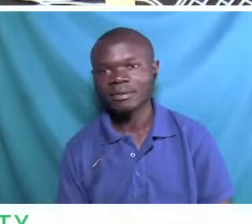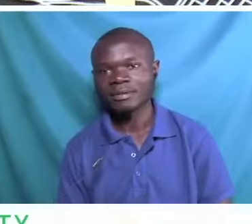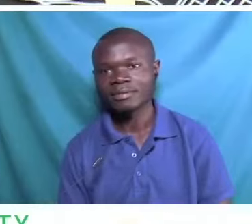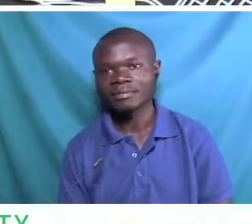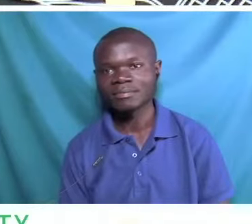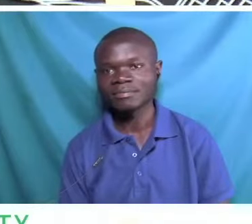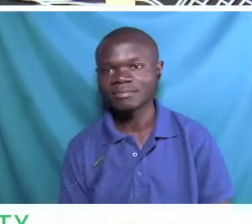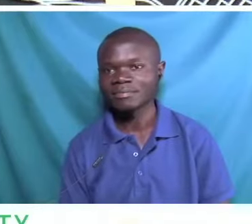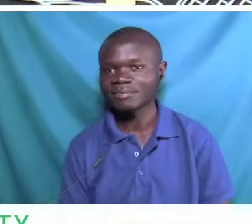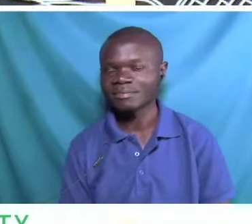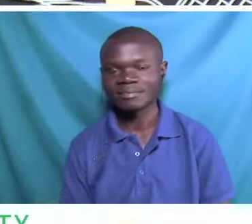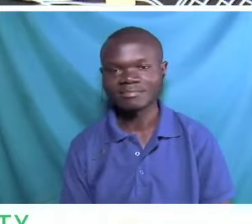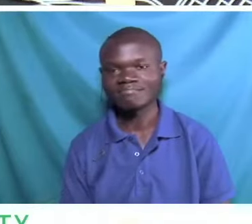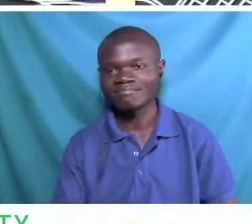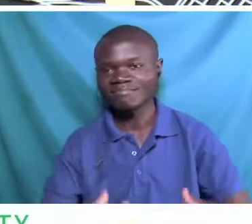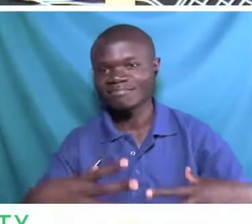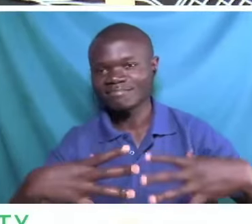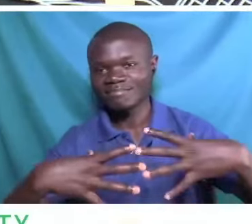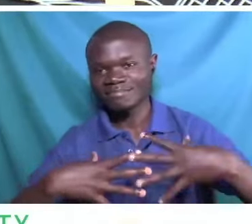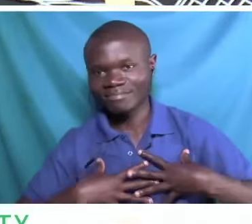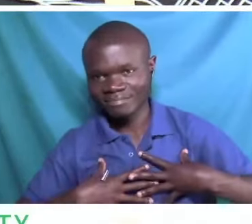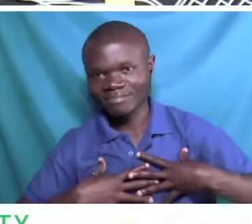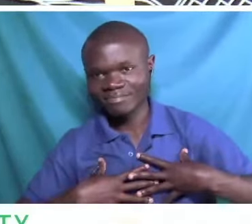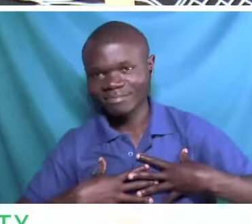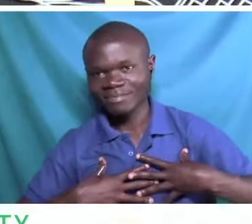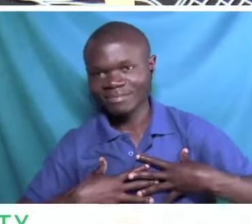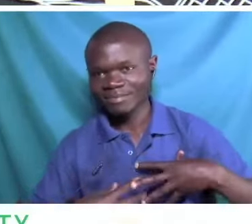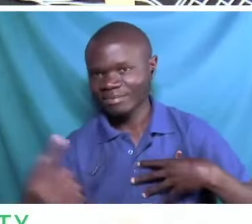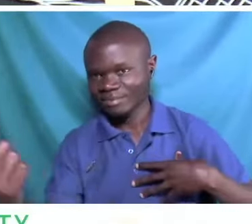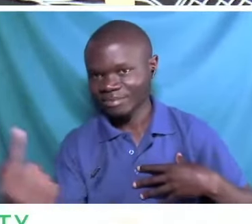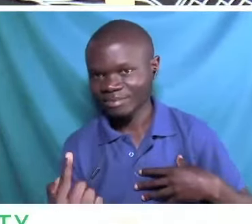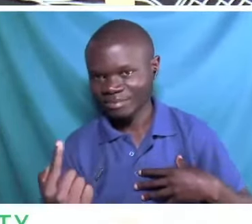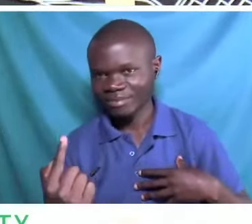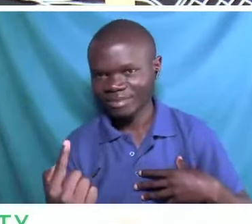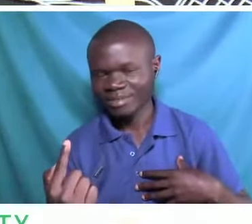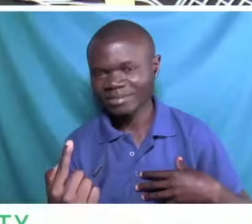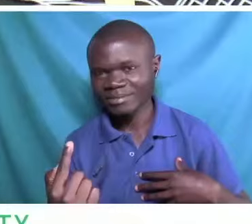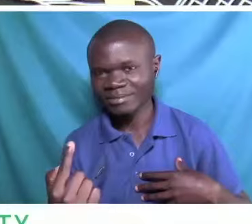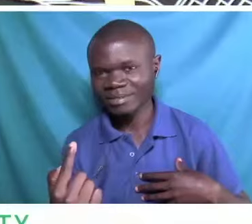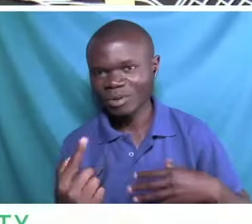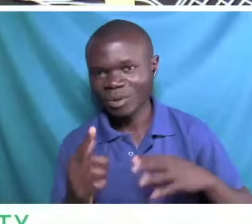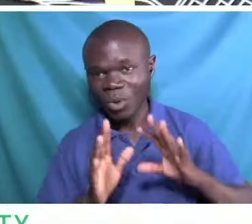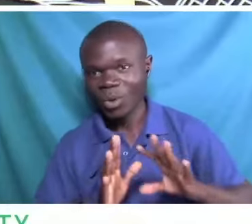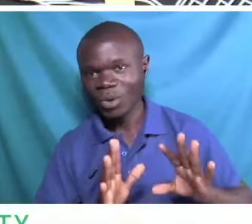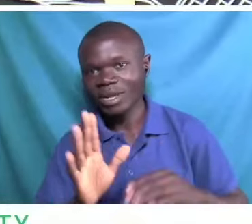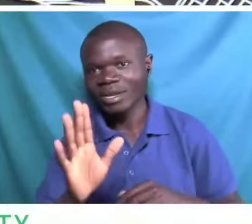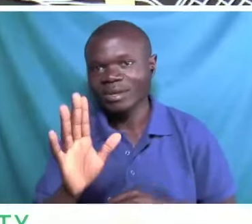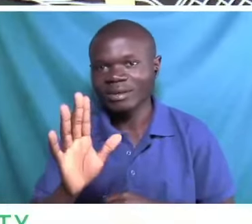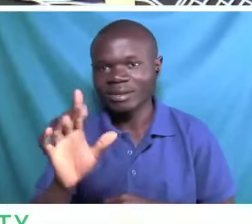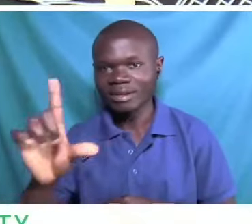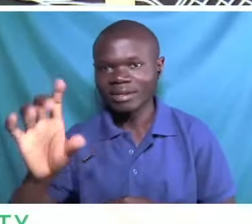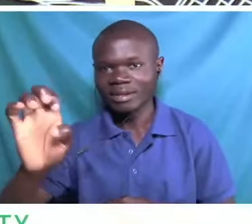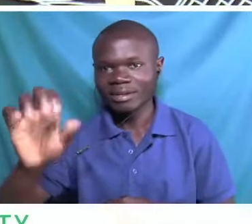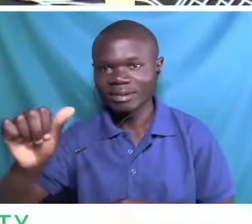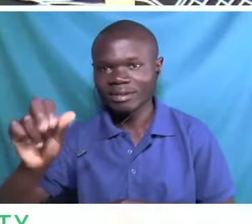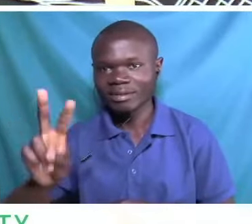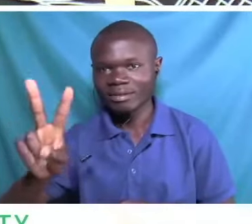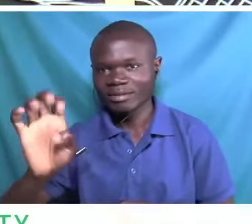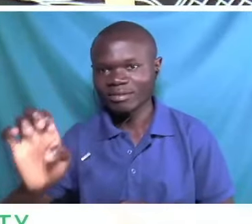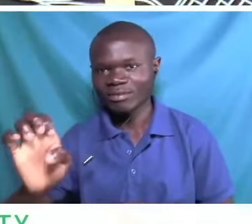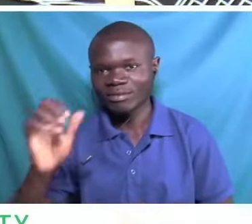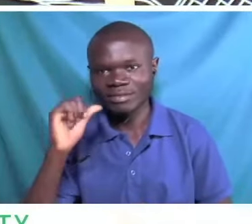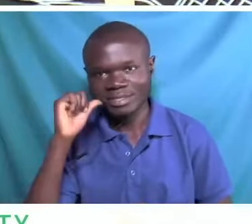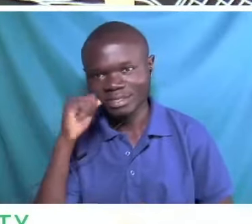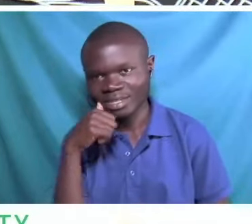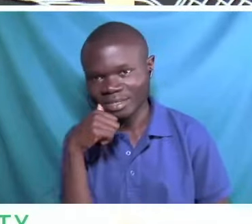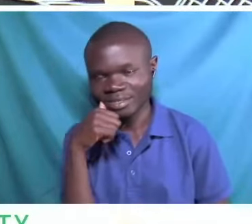I've been away on leave. I just came in on Thursday. I thank God for leave. Praise the Lord. Leave is nice. Tell your neighbor,